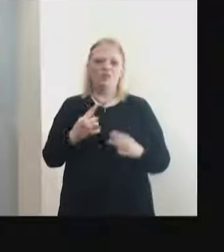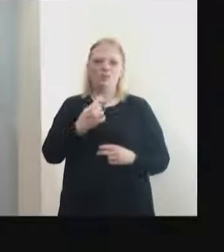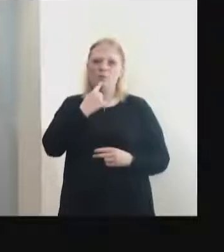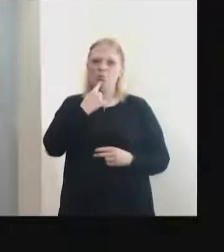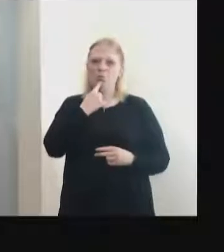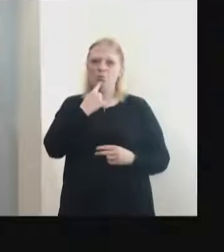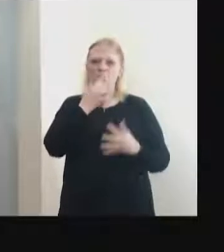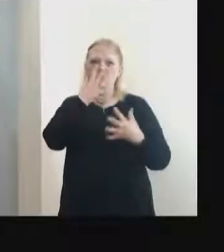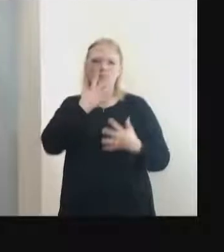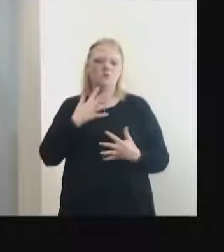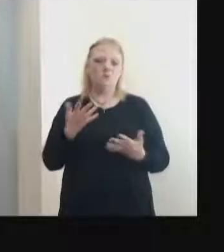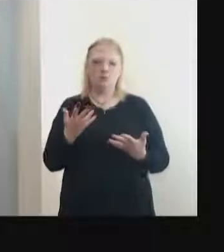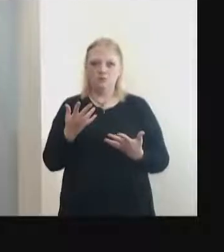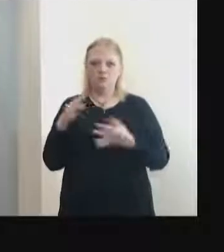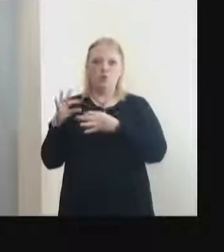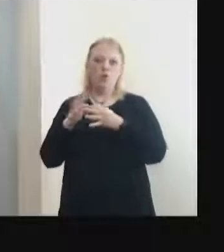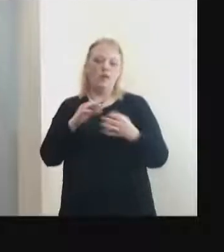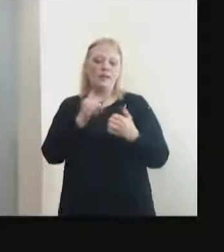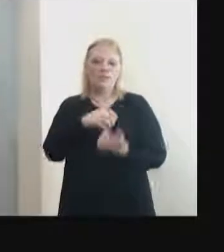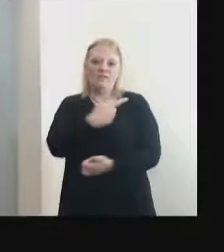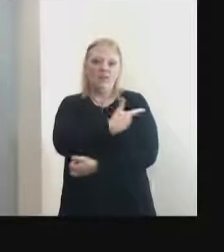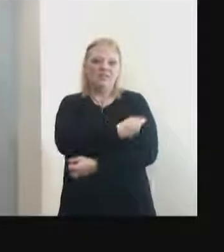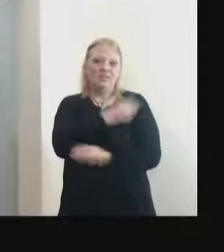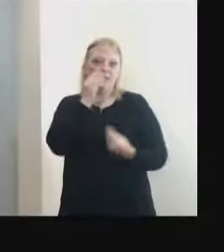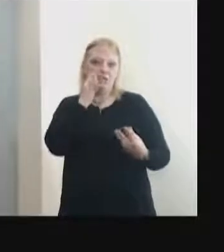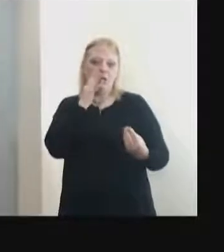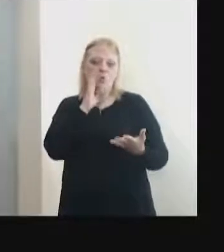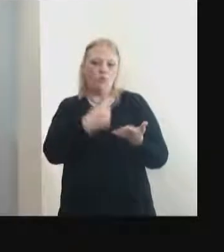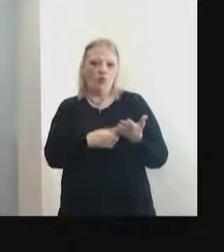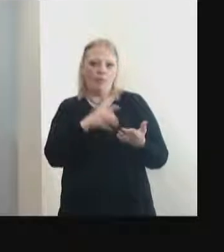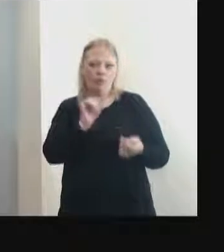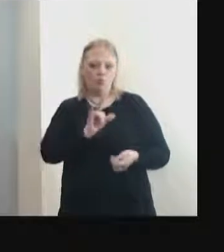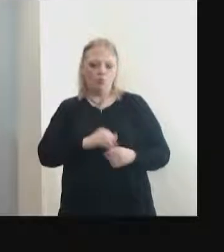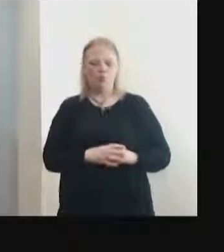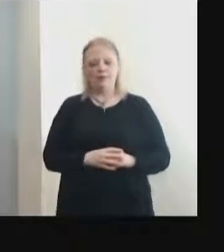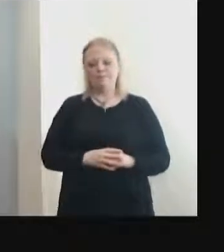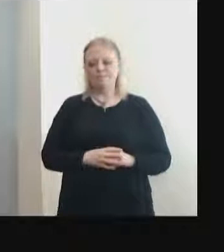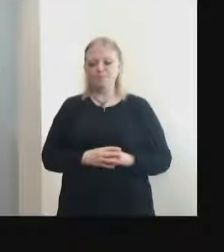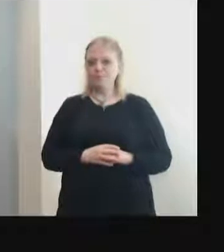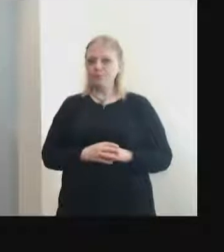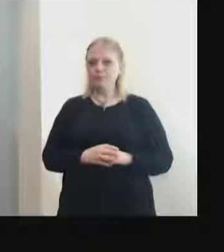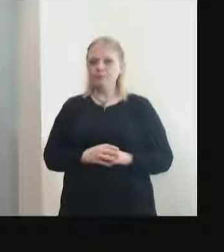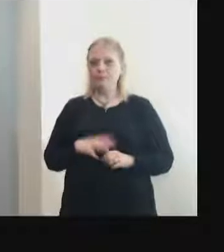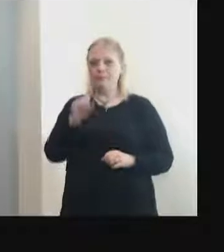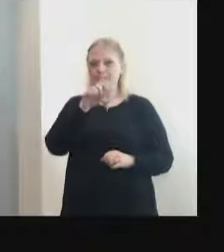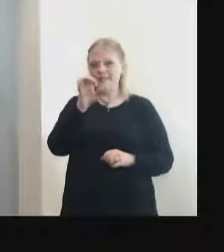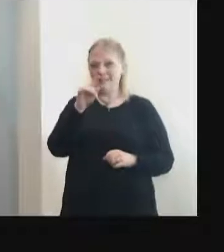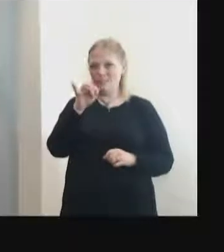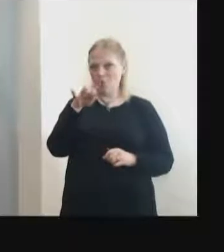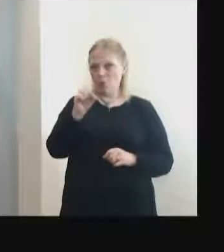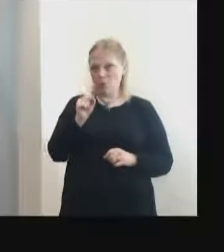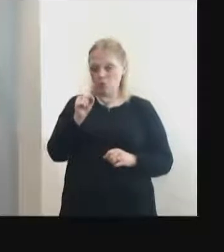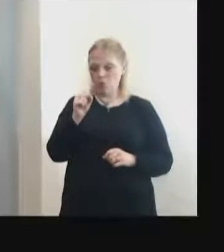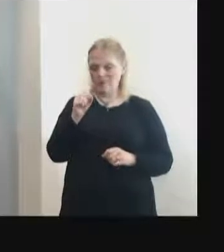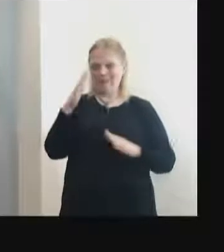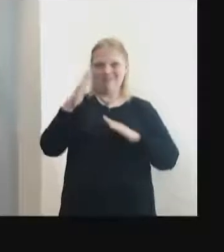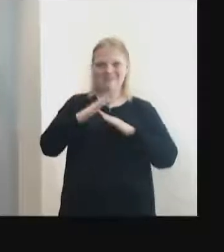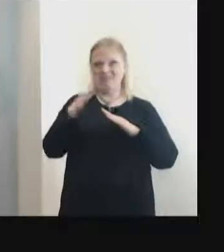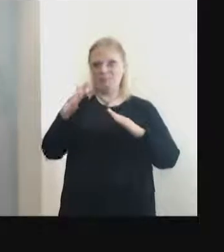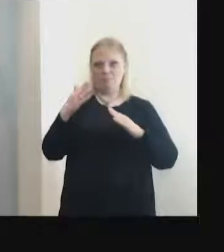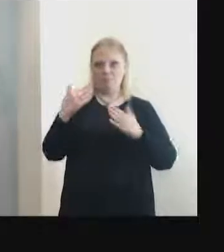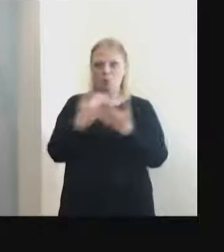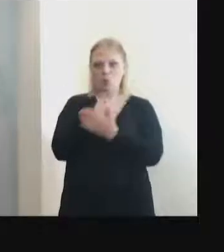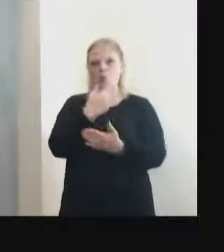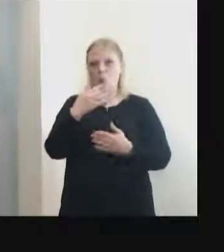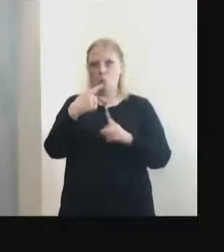also correlates to vaccination data, as we'll talk about. But the zip codes that had the highest new cases last